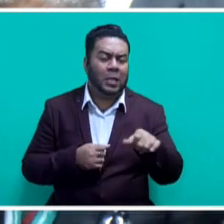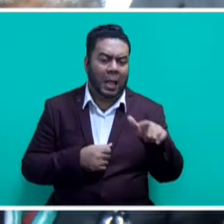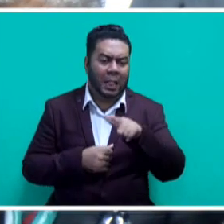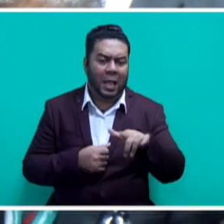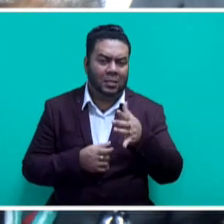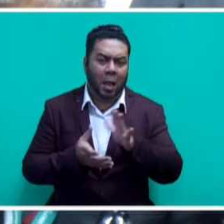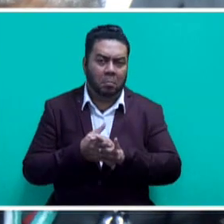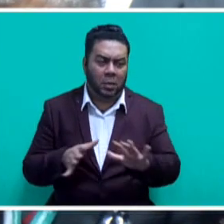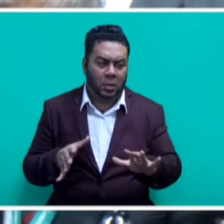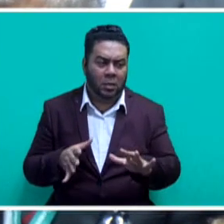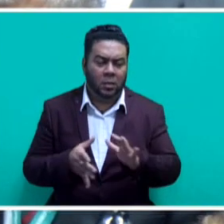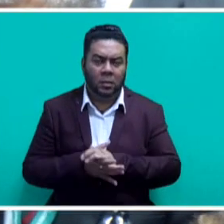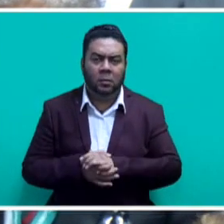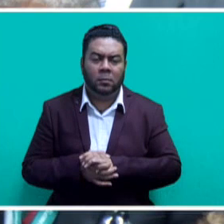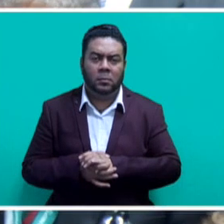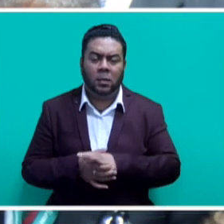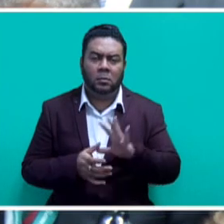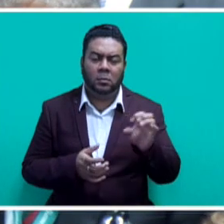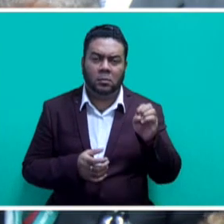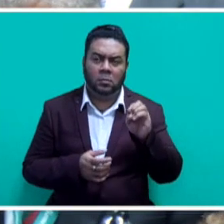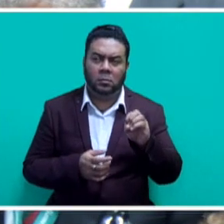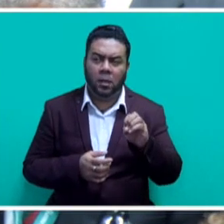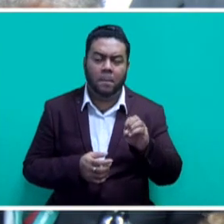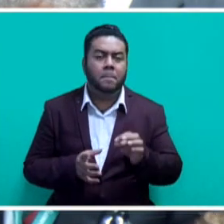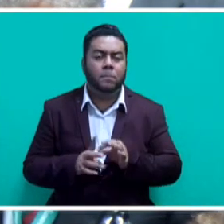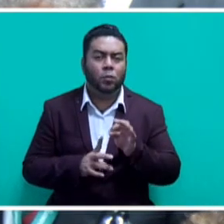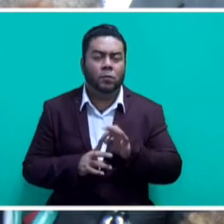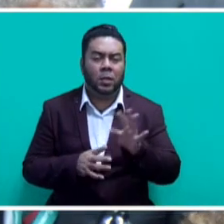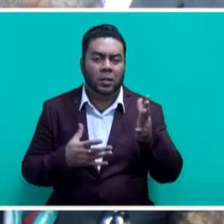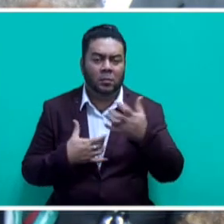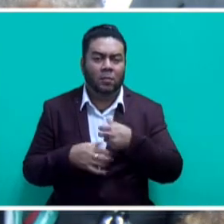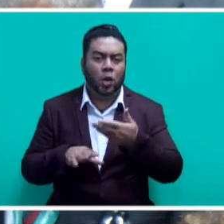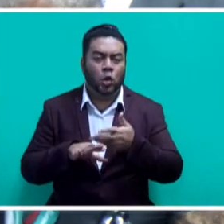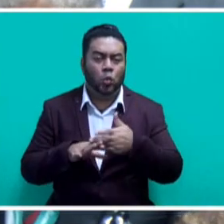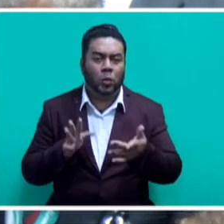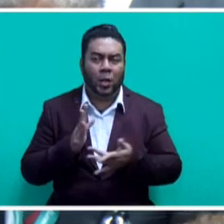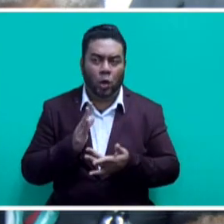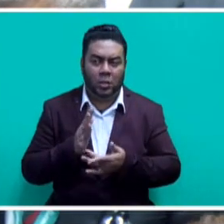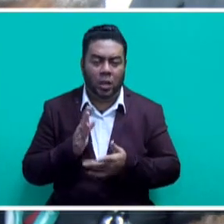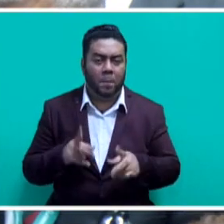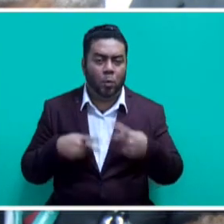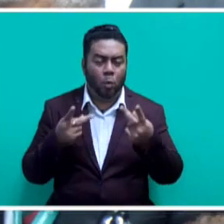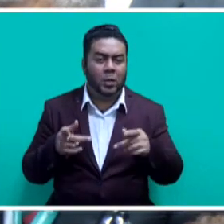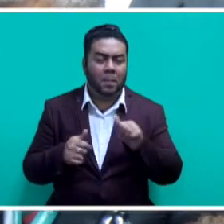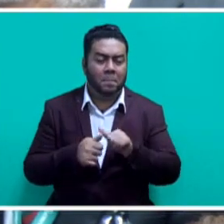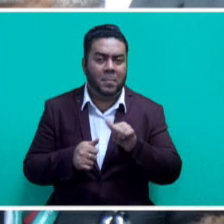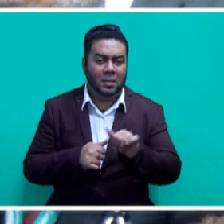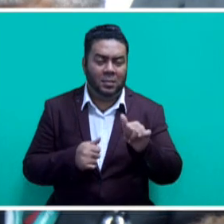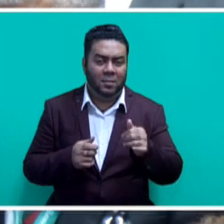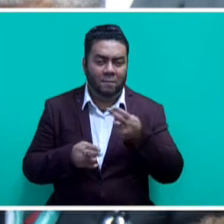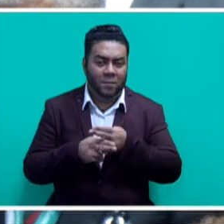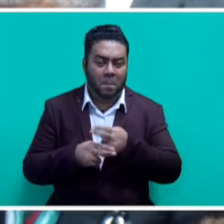production, replacing uneconomical raccoons, improving adoption of new technologies, promoting best husbandry practice,